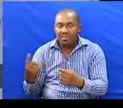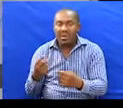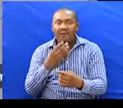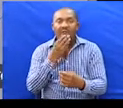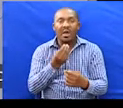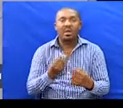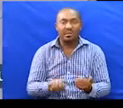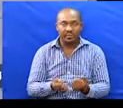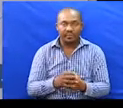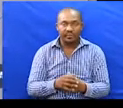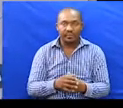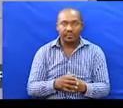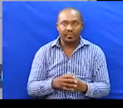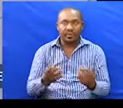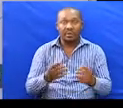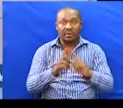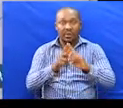structure, chromosome.